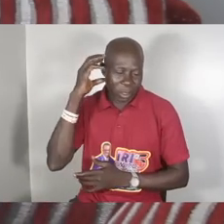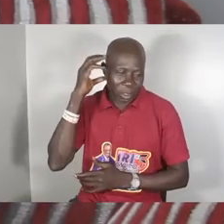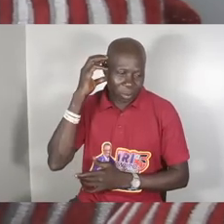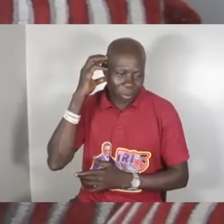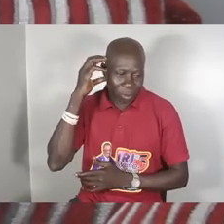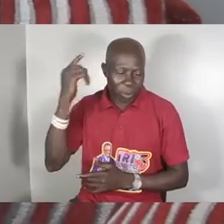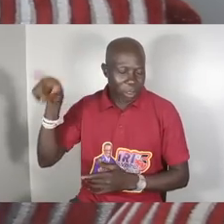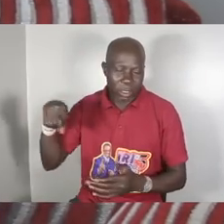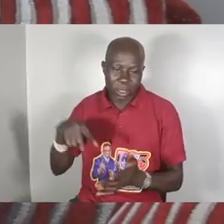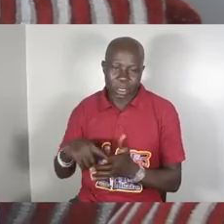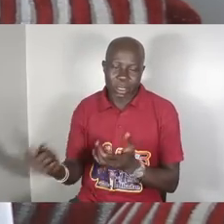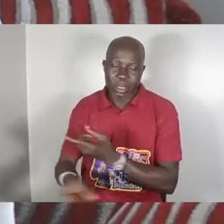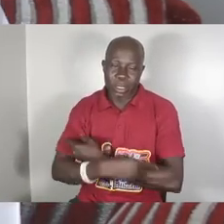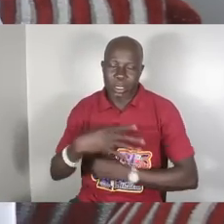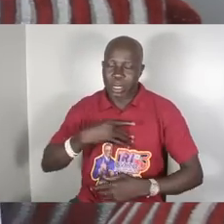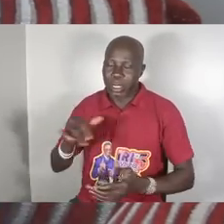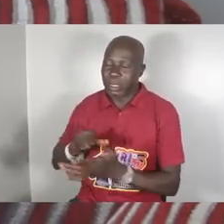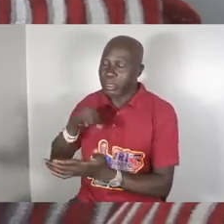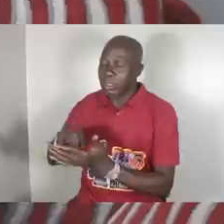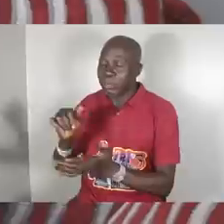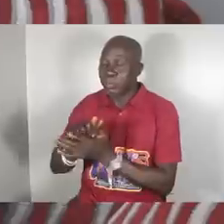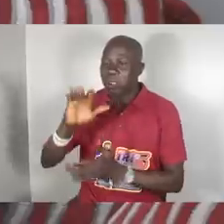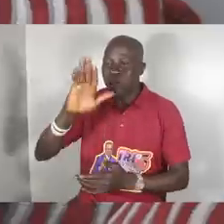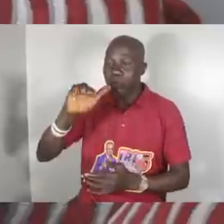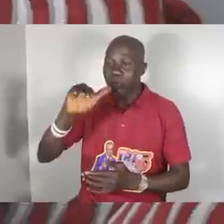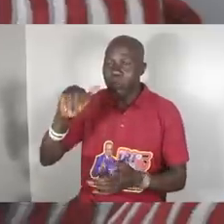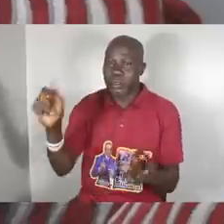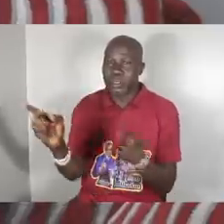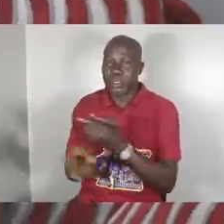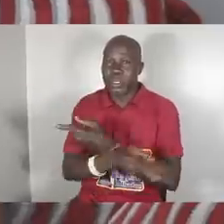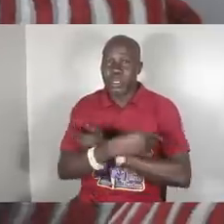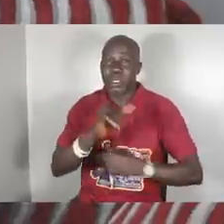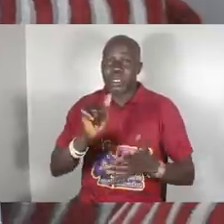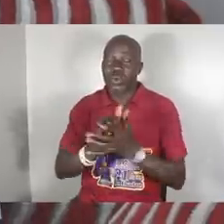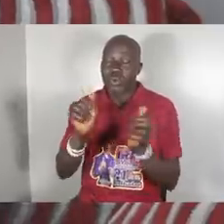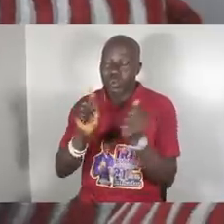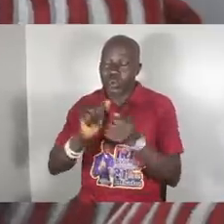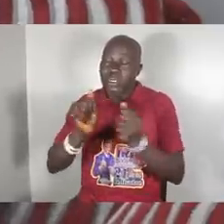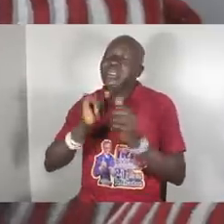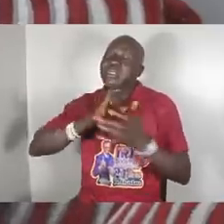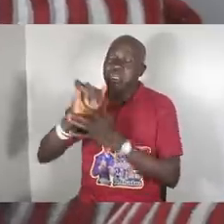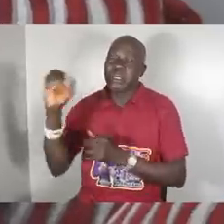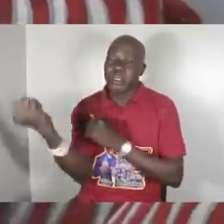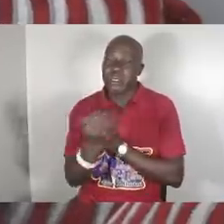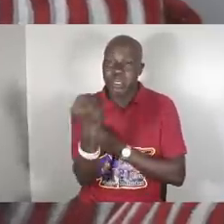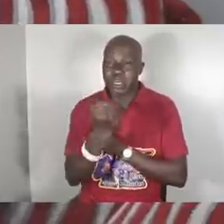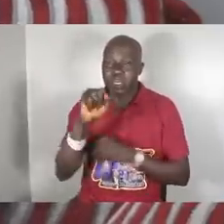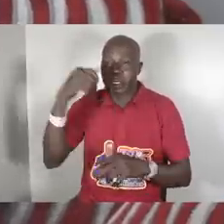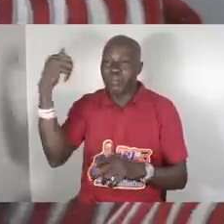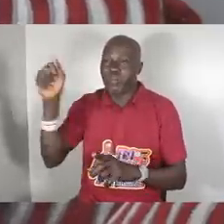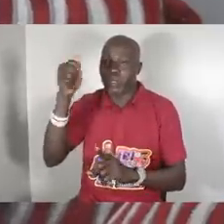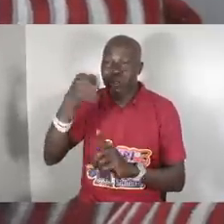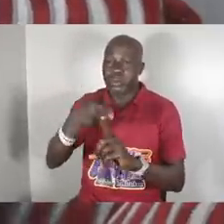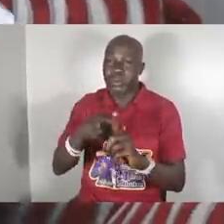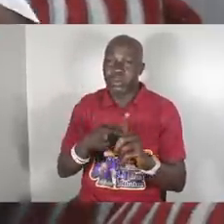hearing me in a day like this, the 14th day, Saturday, which is on Saturday, in the